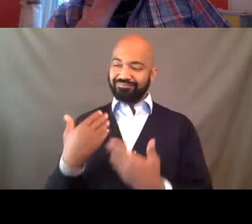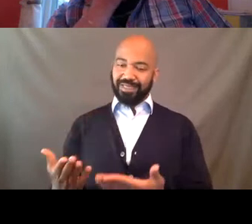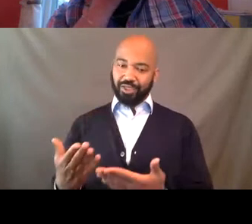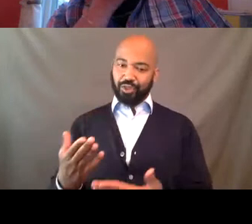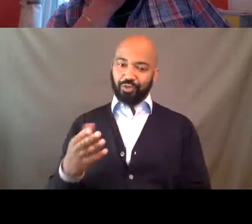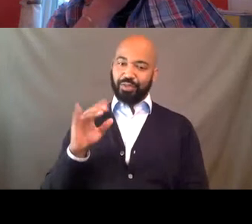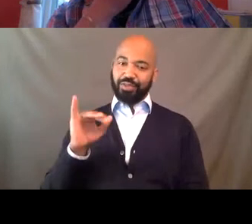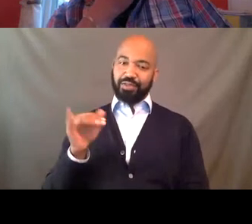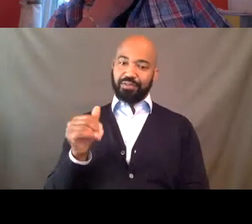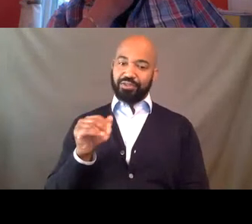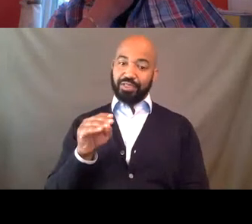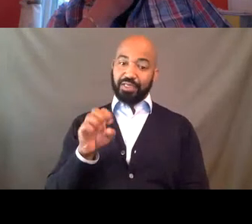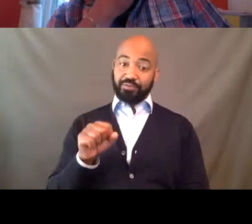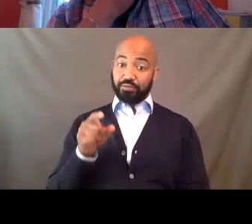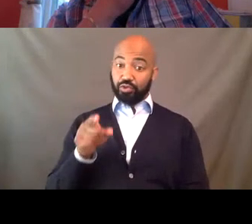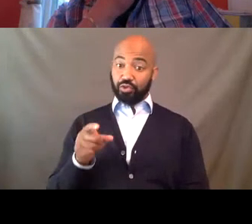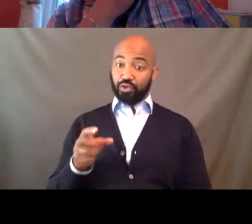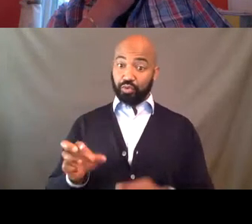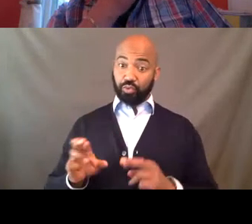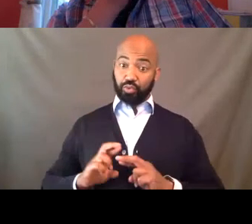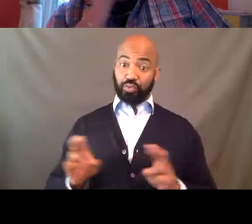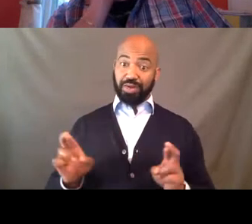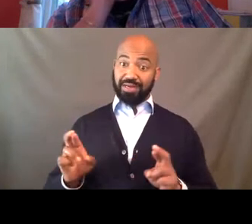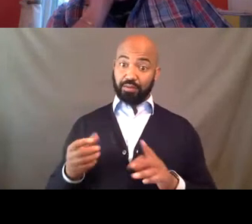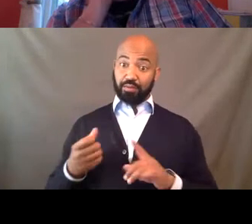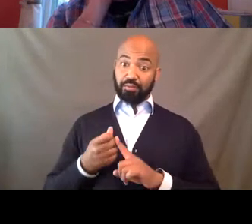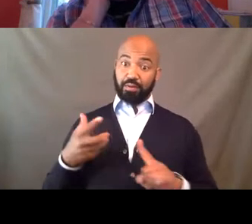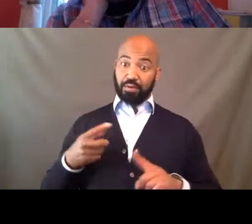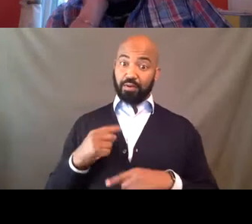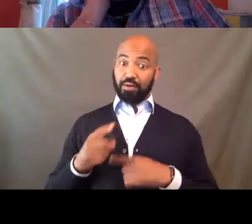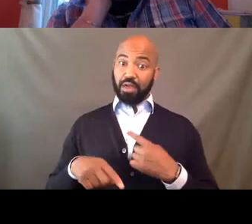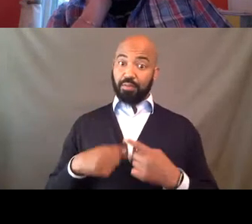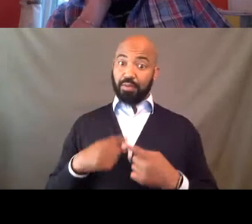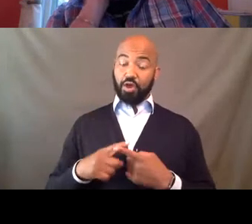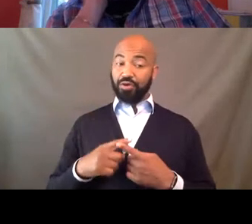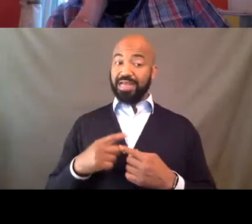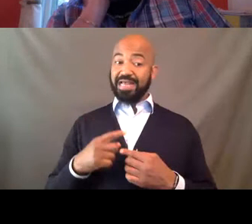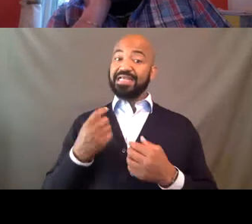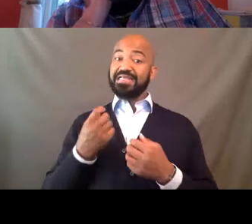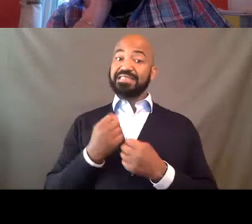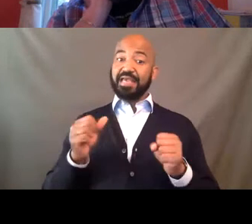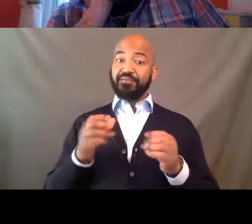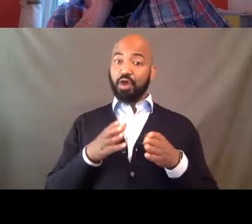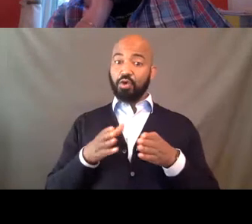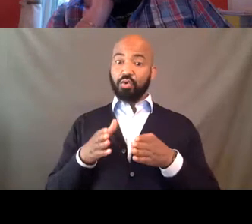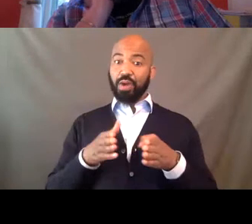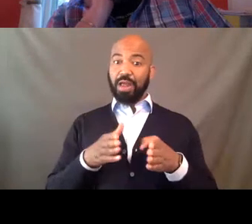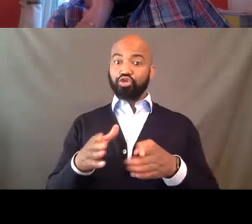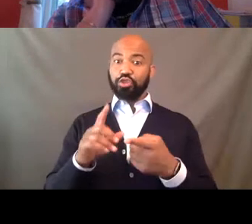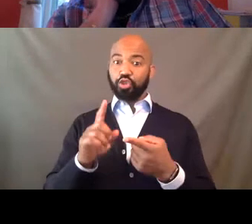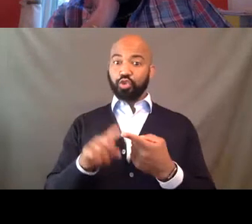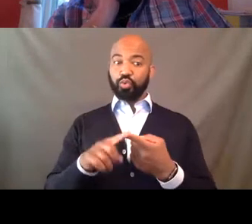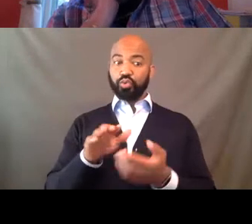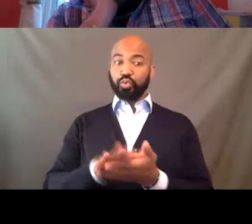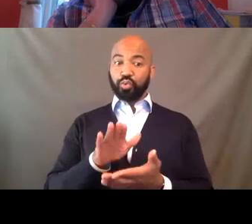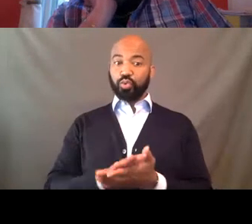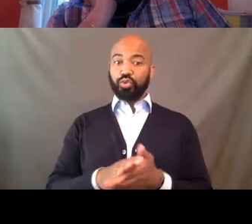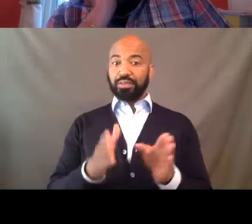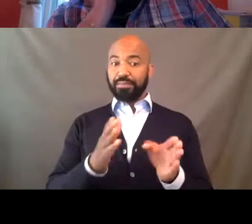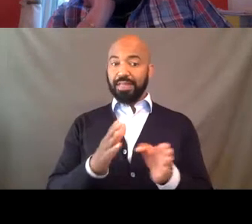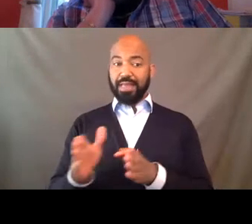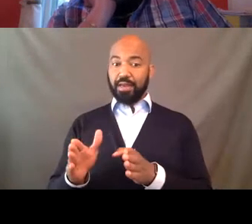James, are you ready to tell us about Safe Routes to School plan? Or is there anything else I'm missing before